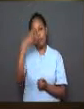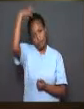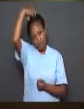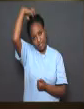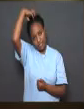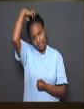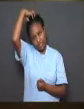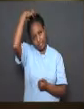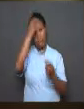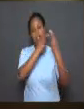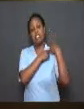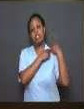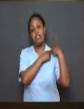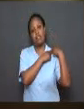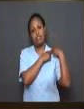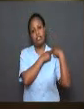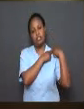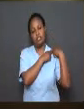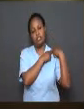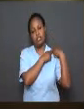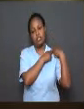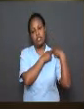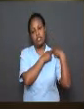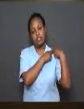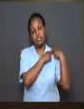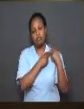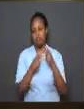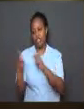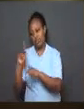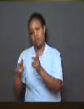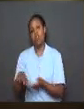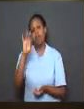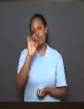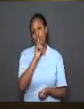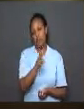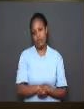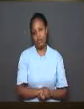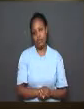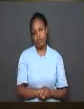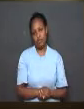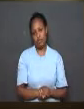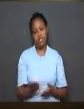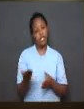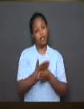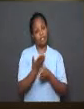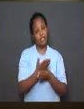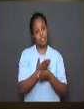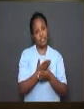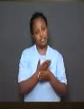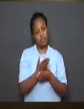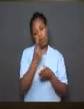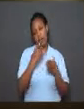the government's authority is derived from the people. It is limited by